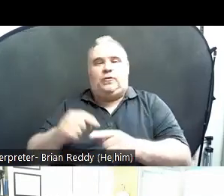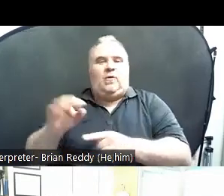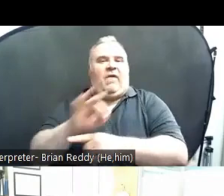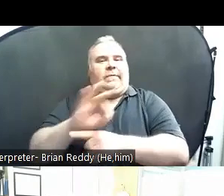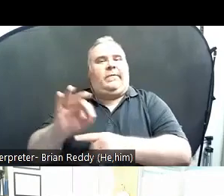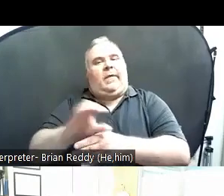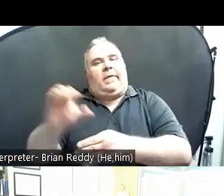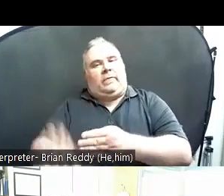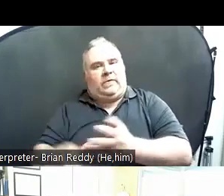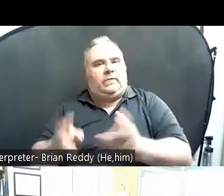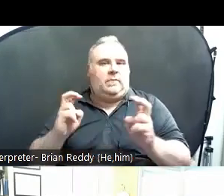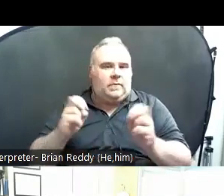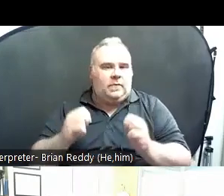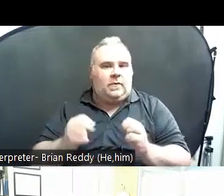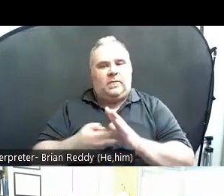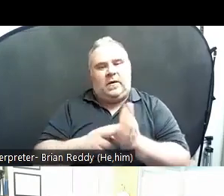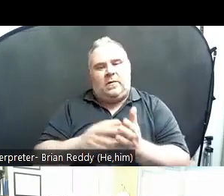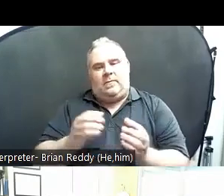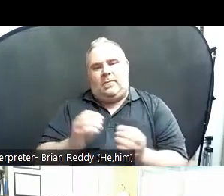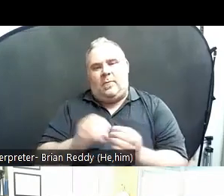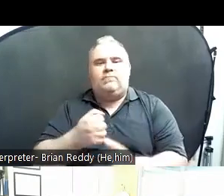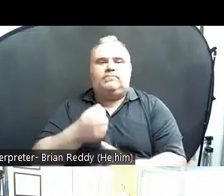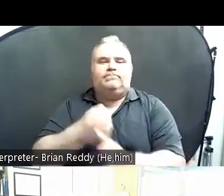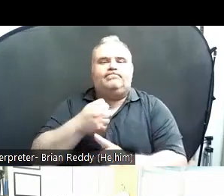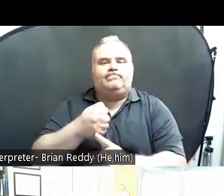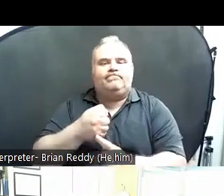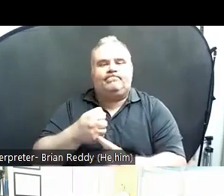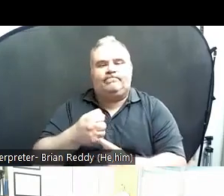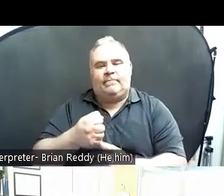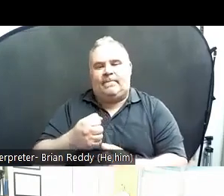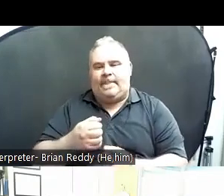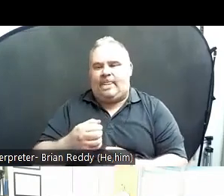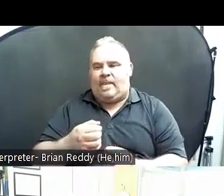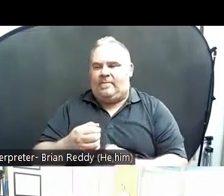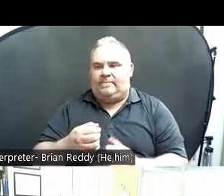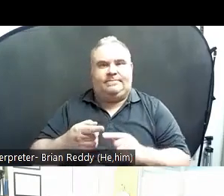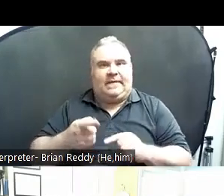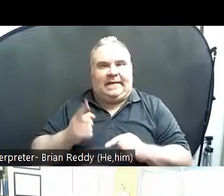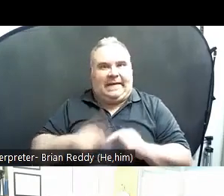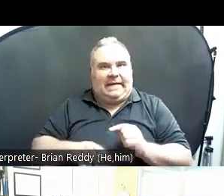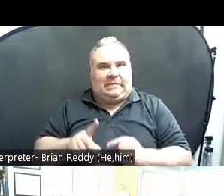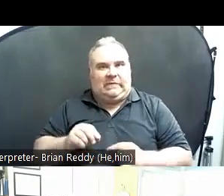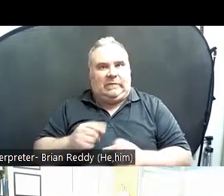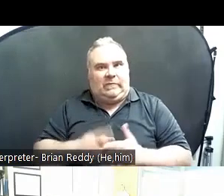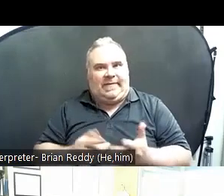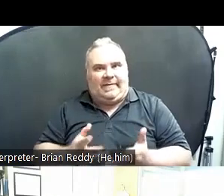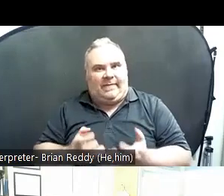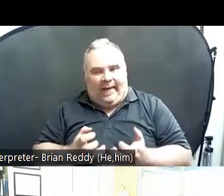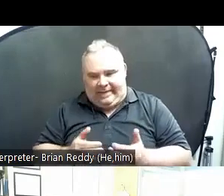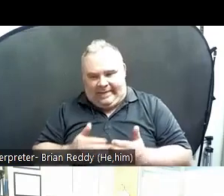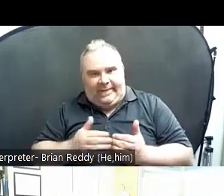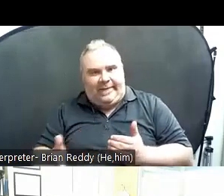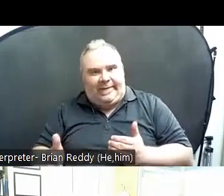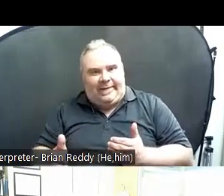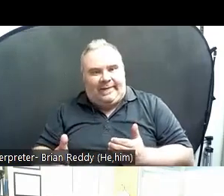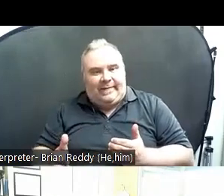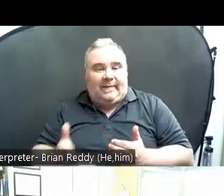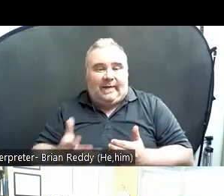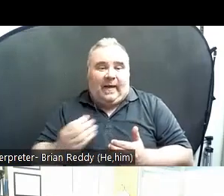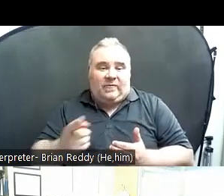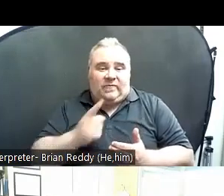symptom burden, the more that an older adult can't do what he or she wants to do, and it